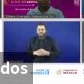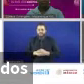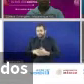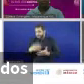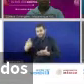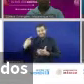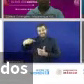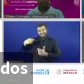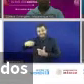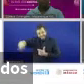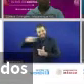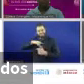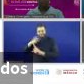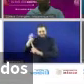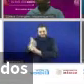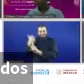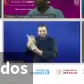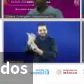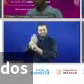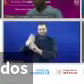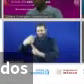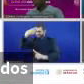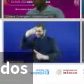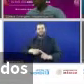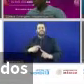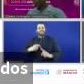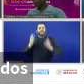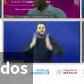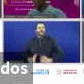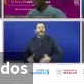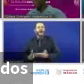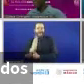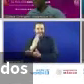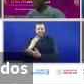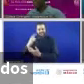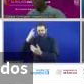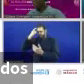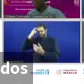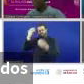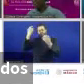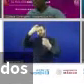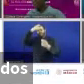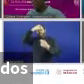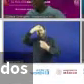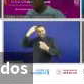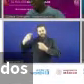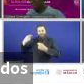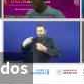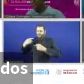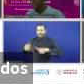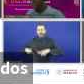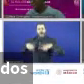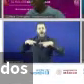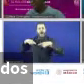that's the very basic to actually move on forward in a more equal world with